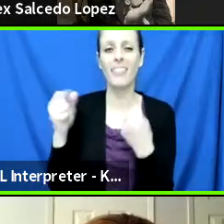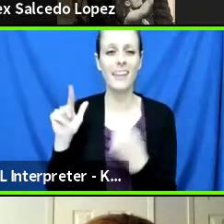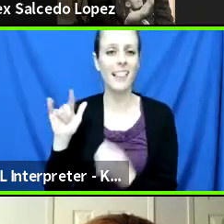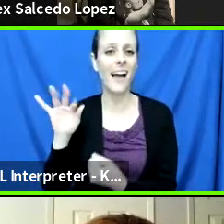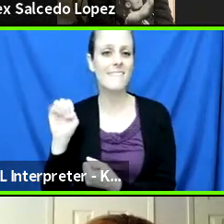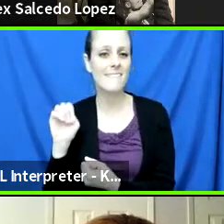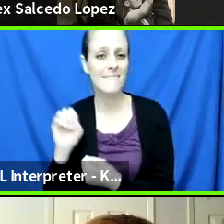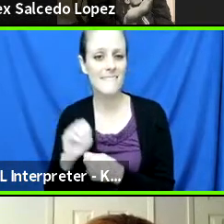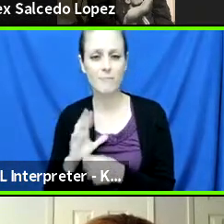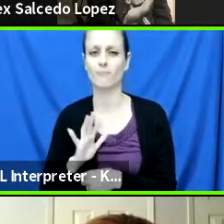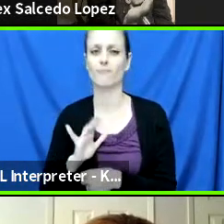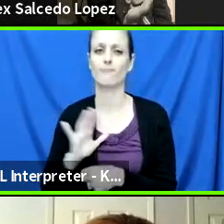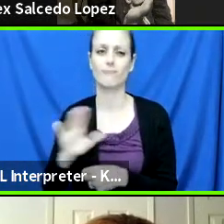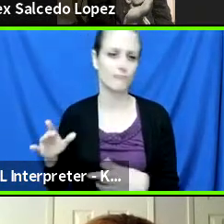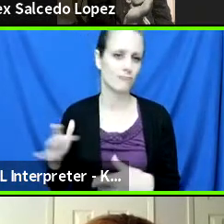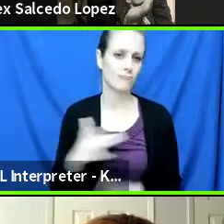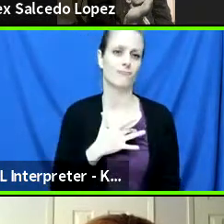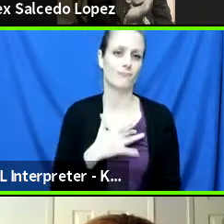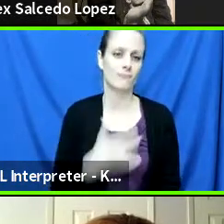And